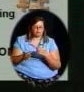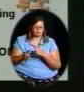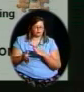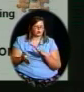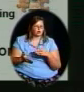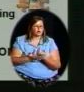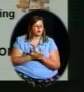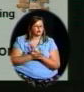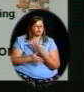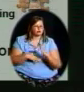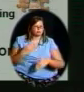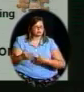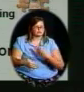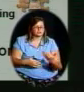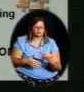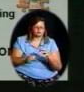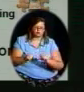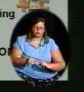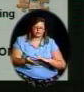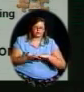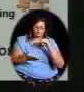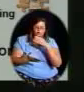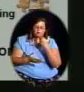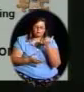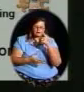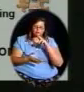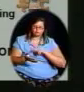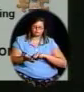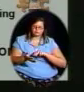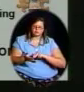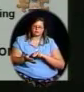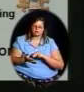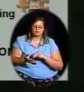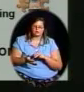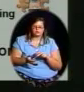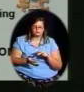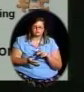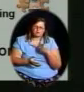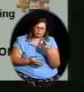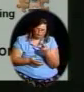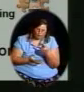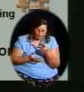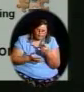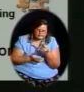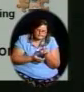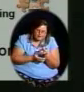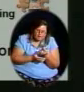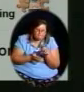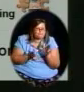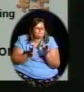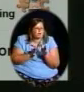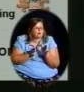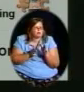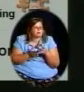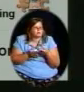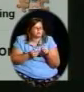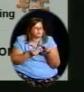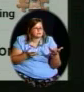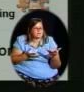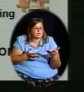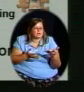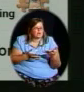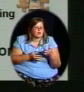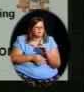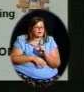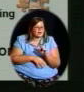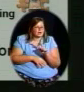would be learning better to read. And so that is a piece of data that we look at. There's lots of other things, external mandates. When